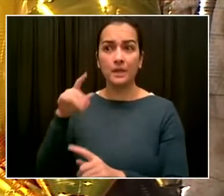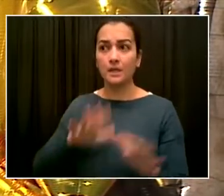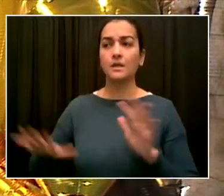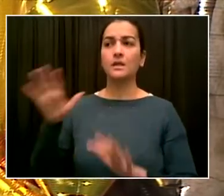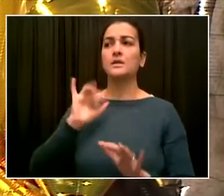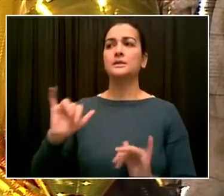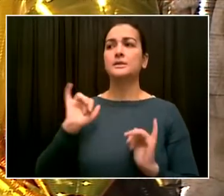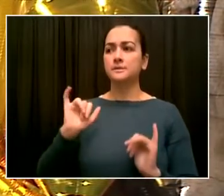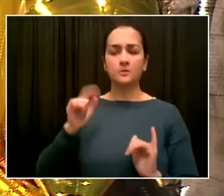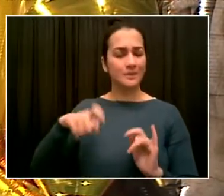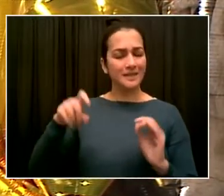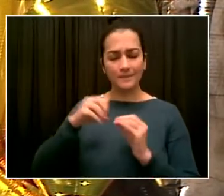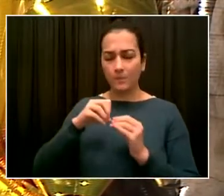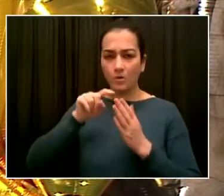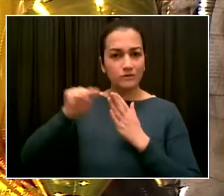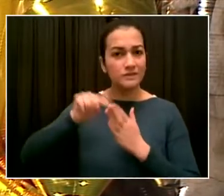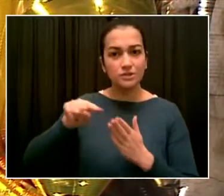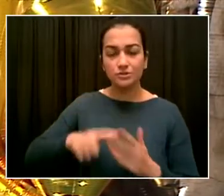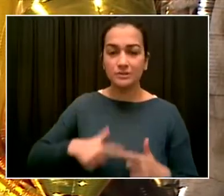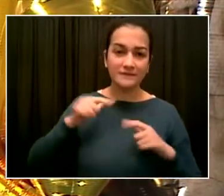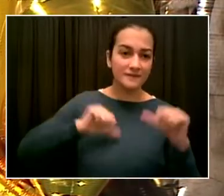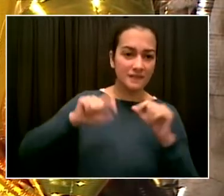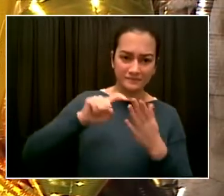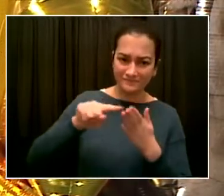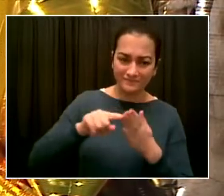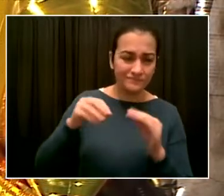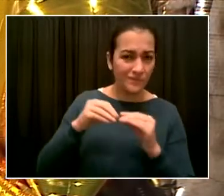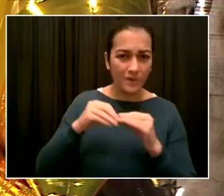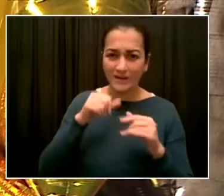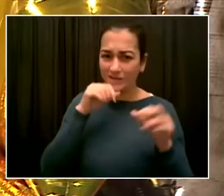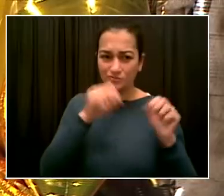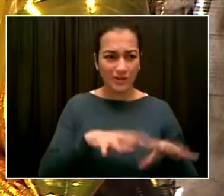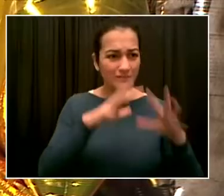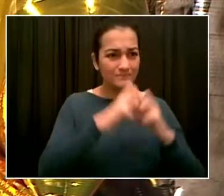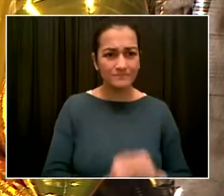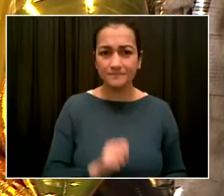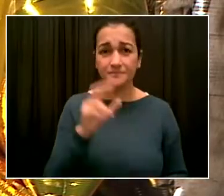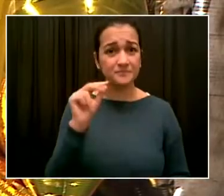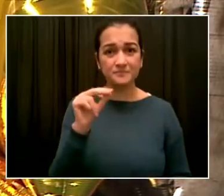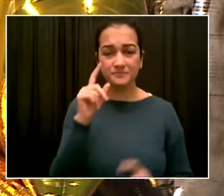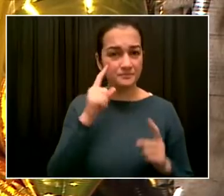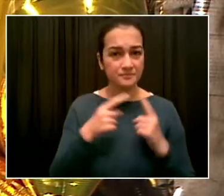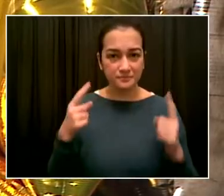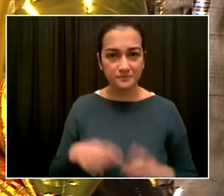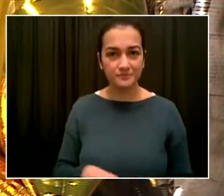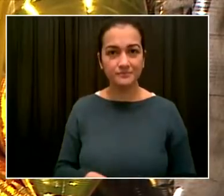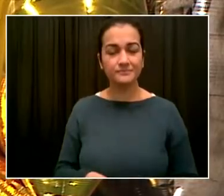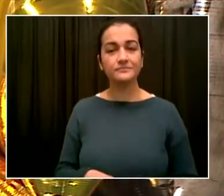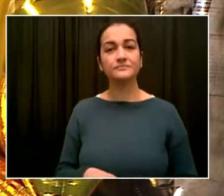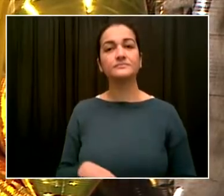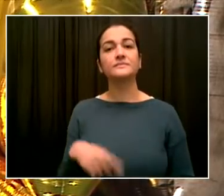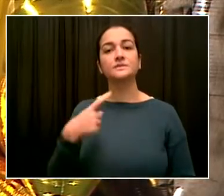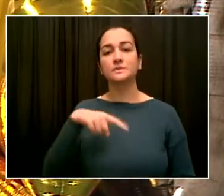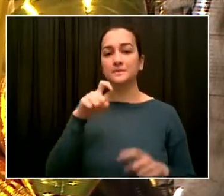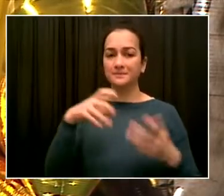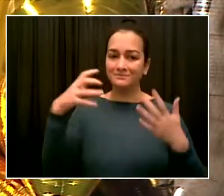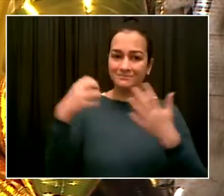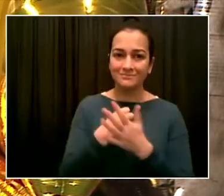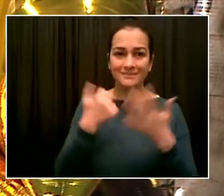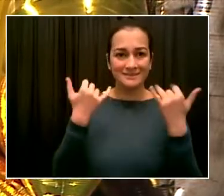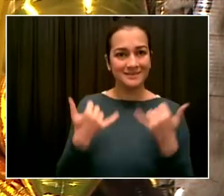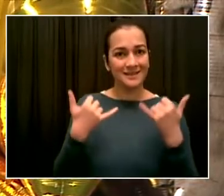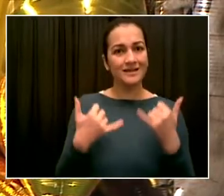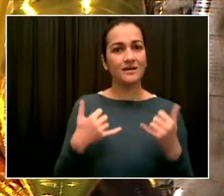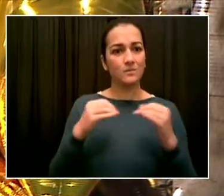could and should play a much bigger role, and here's exactly the area of the city where this is concentrated, and the blood center,